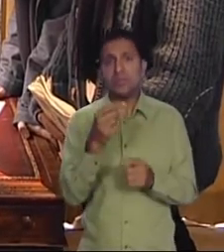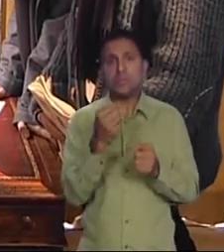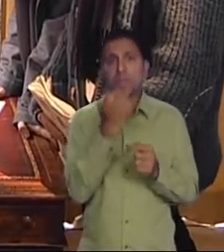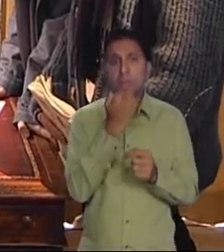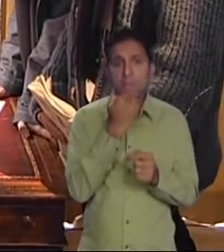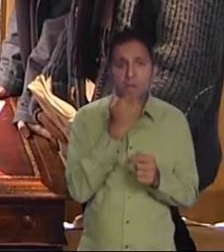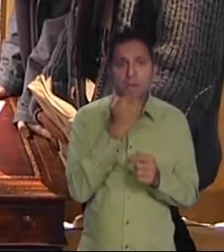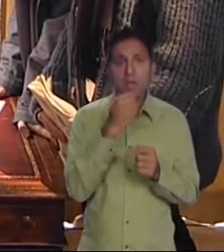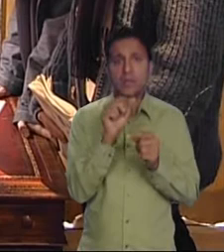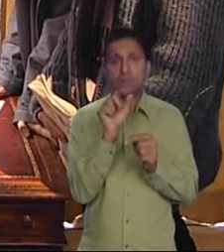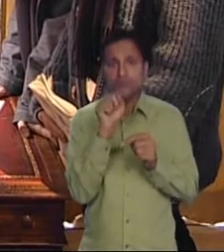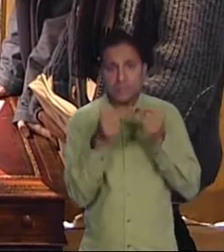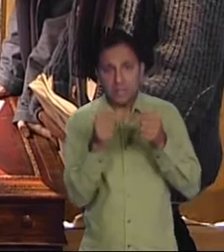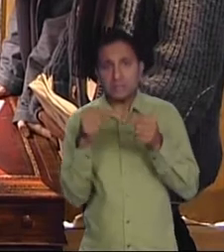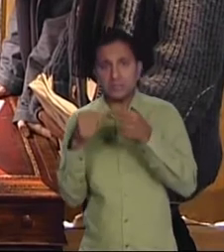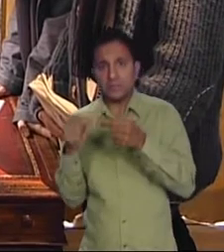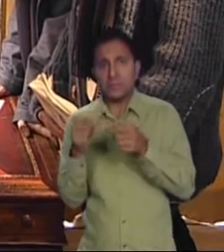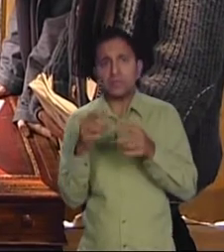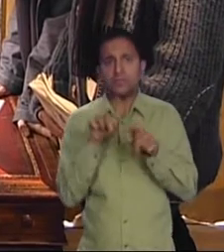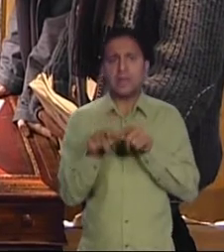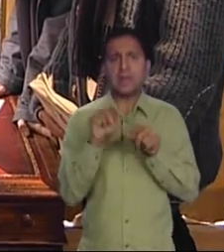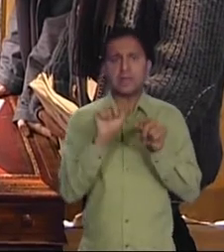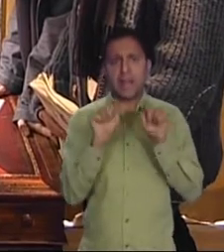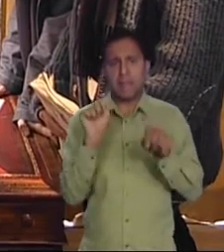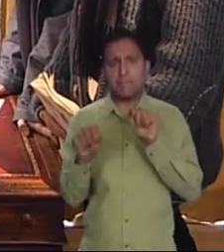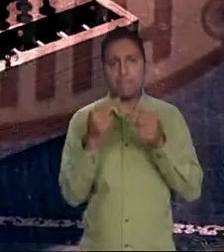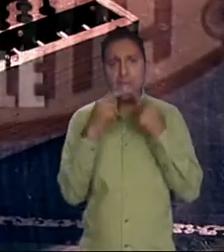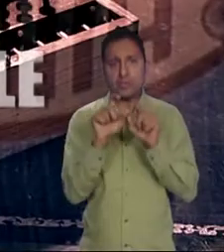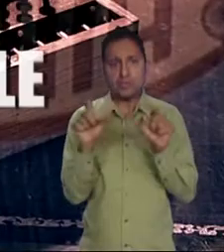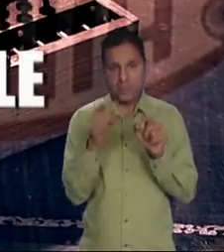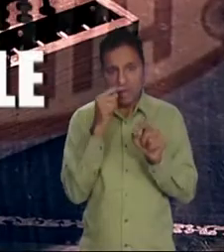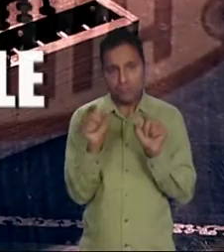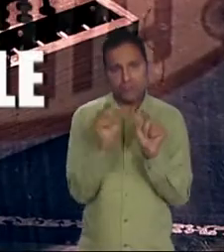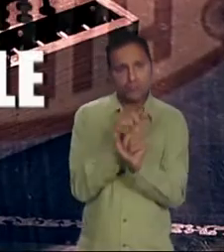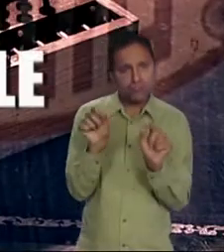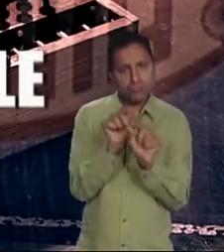positions, type in that message, and you'll be able to decode it, okay?